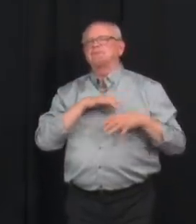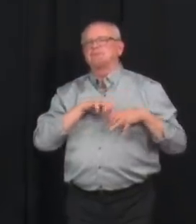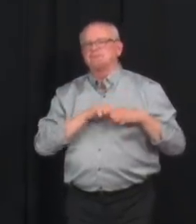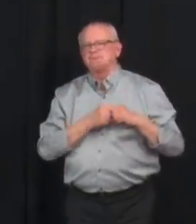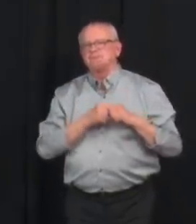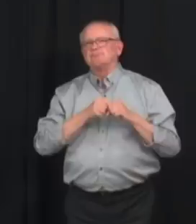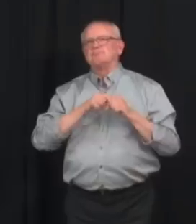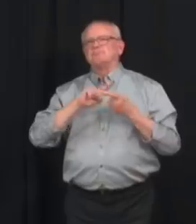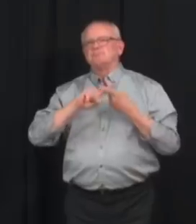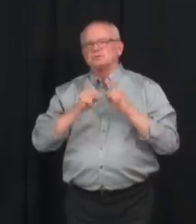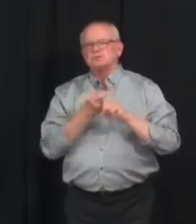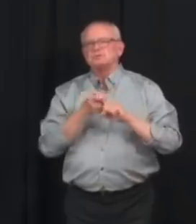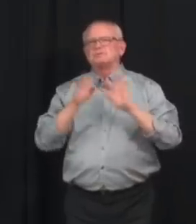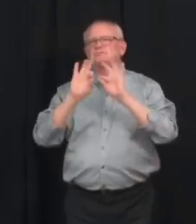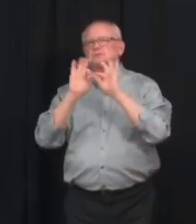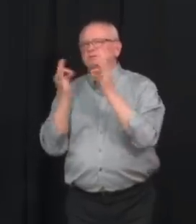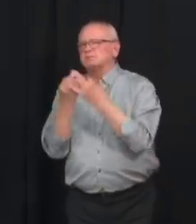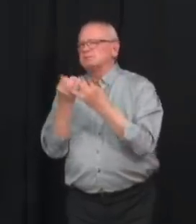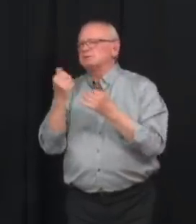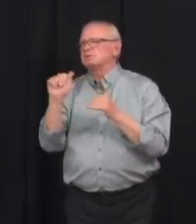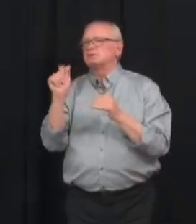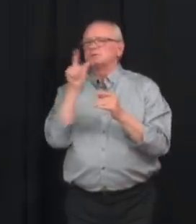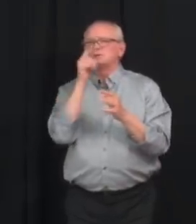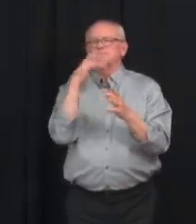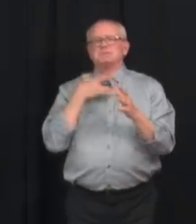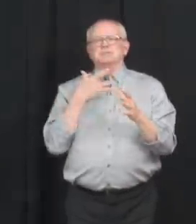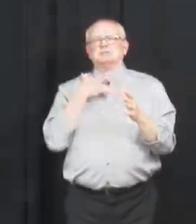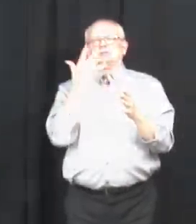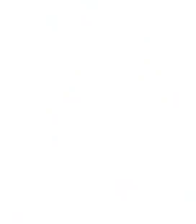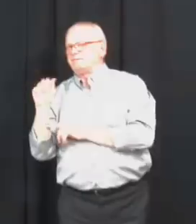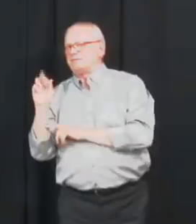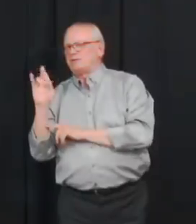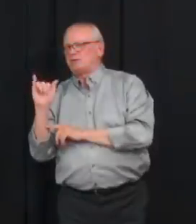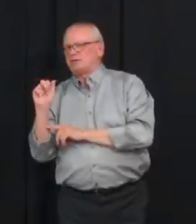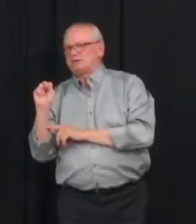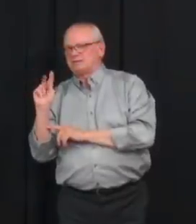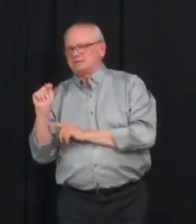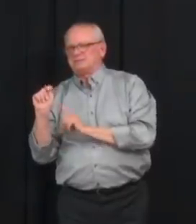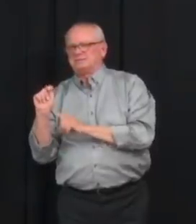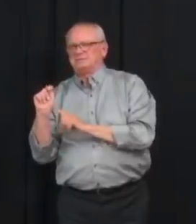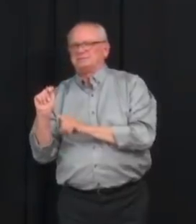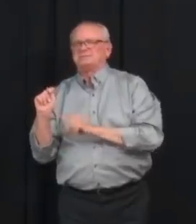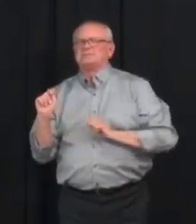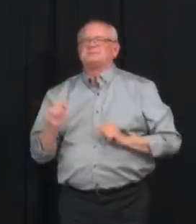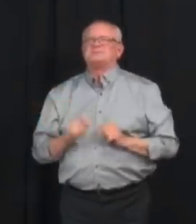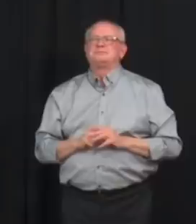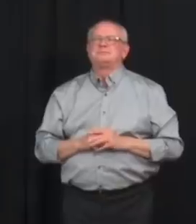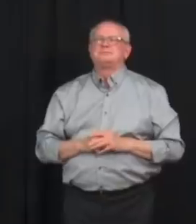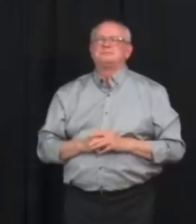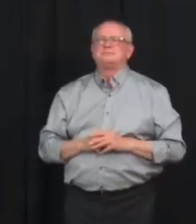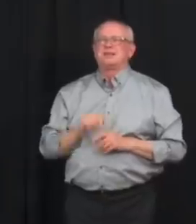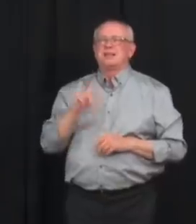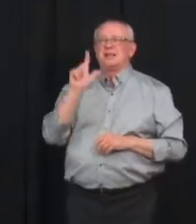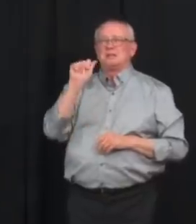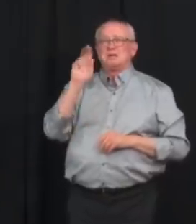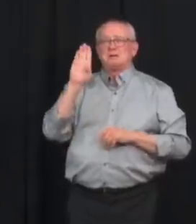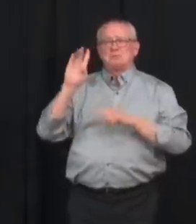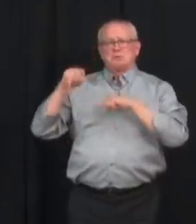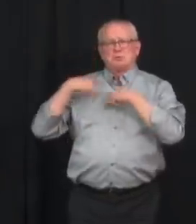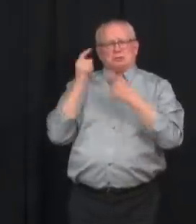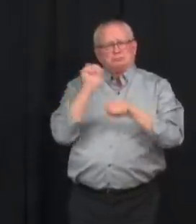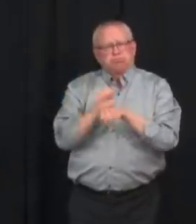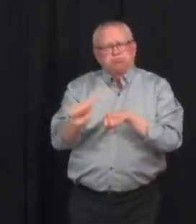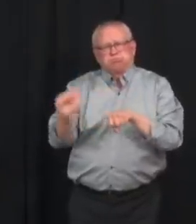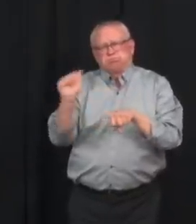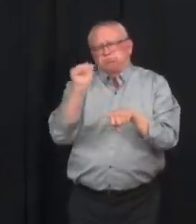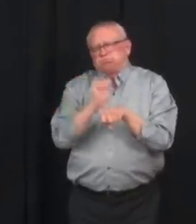this individual and to anyone who has lost someone they loved. As you know, our labs have done remarkable work in screening for